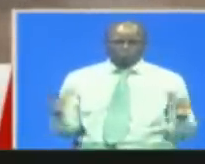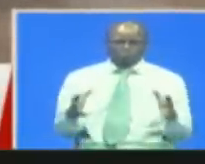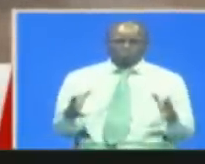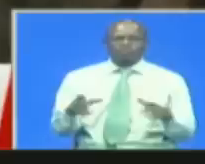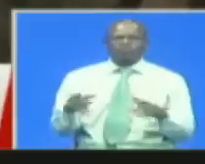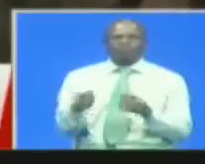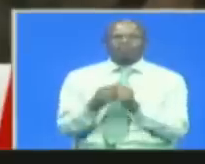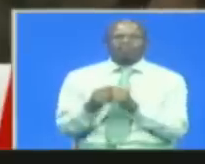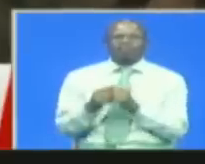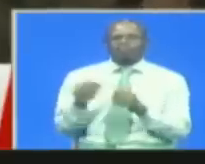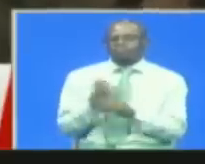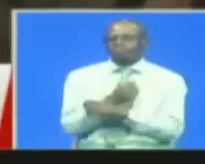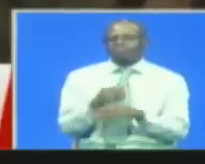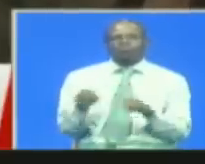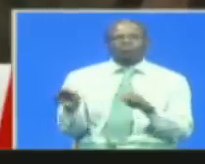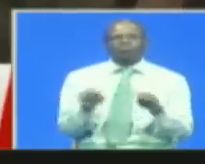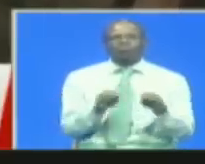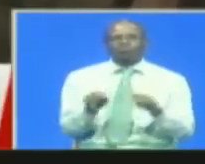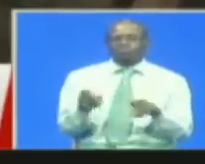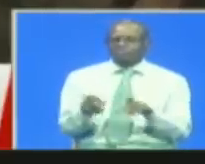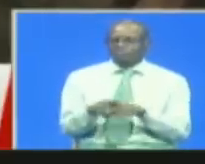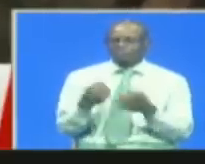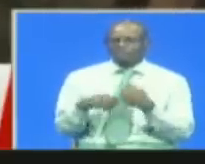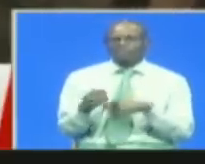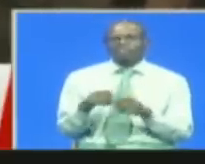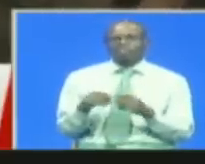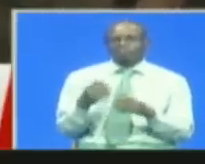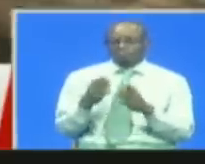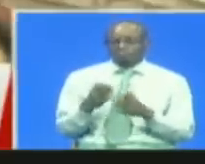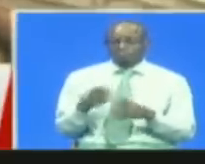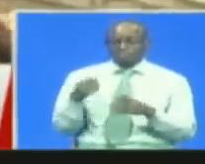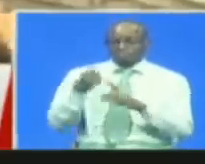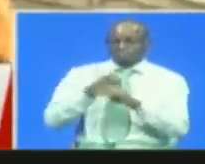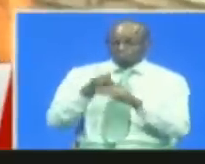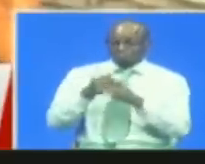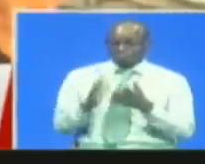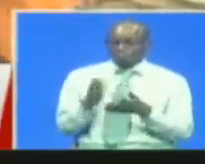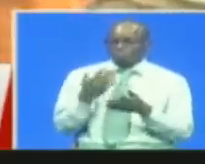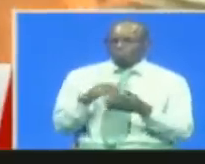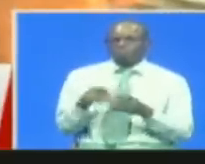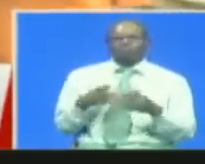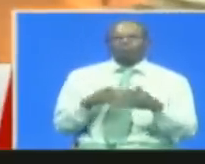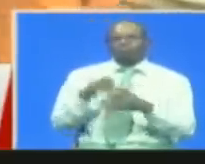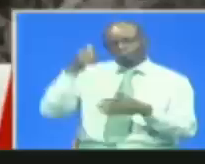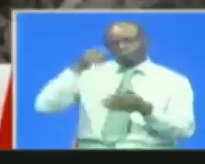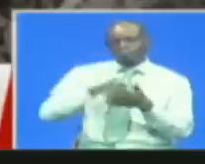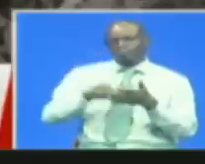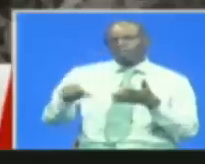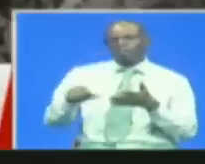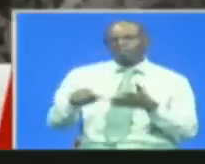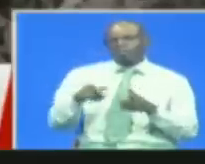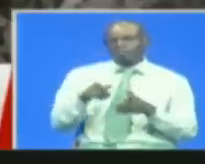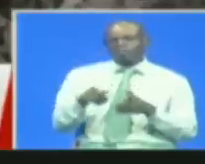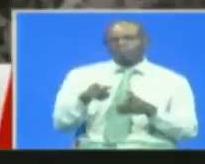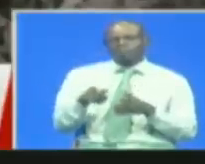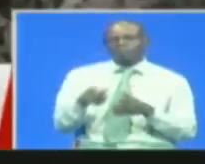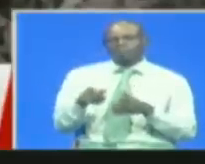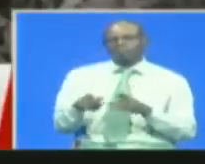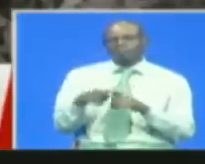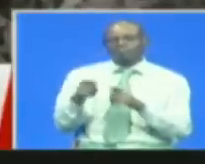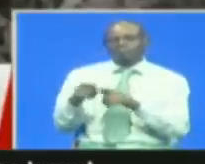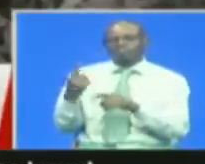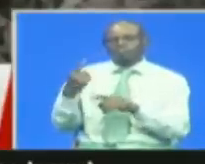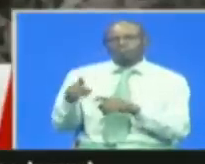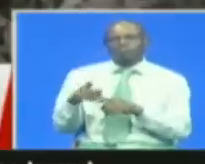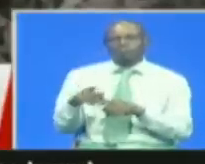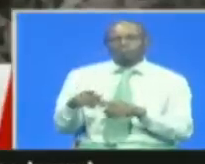Kenya to ban the slaughter of donkeys for Chinese medicine, a practice which has soared in recent years. Donkey skins are exported to China